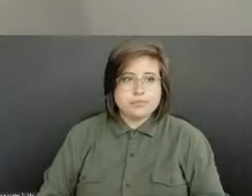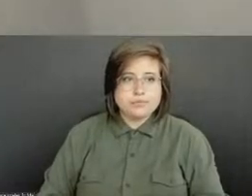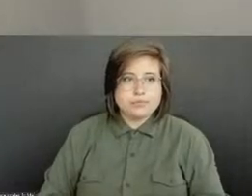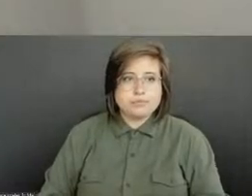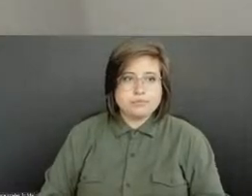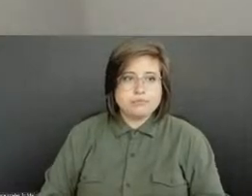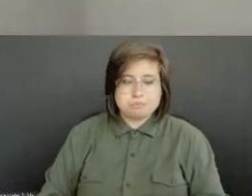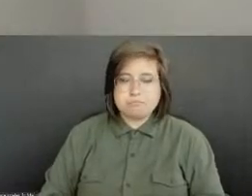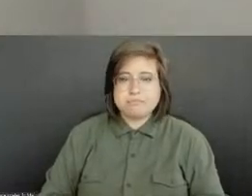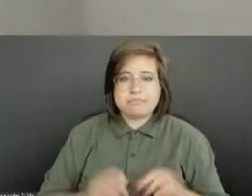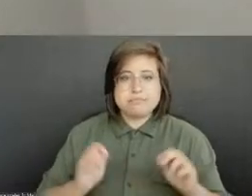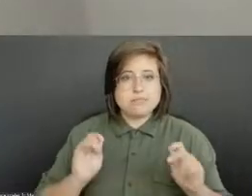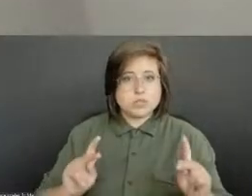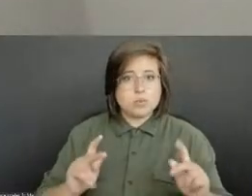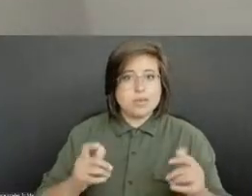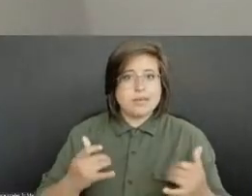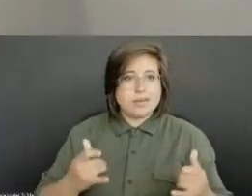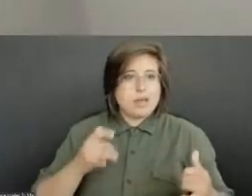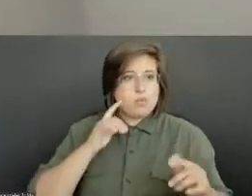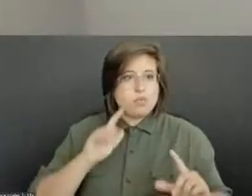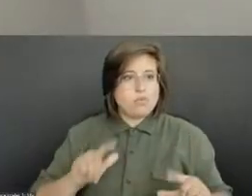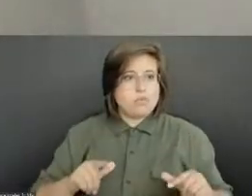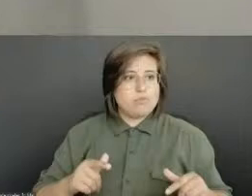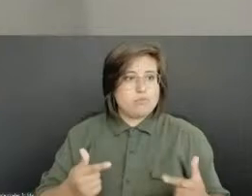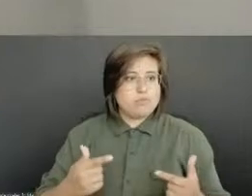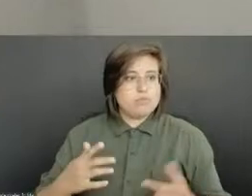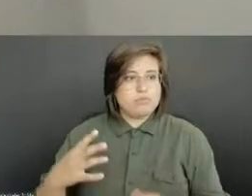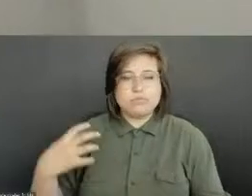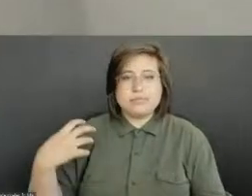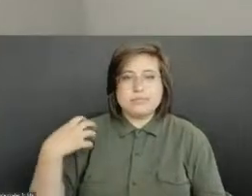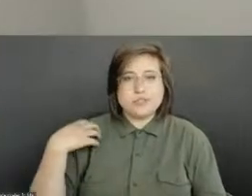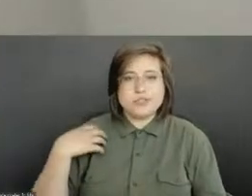Without others, I'm going to turn it back to Madam Chair. Thank you.